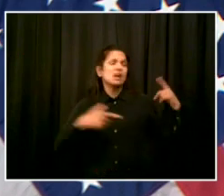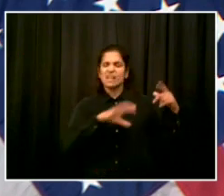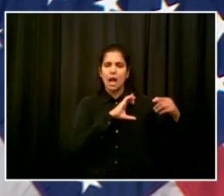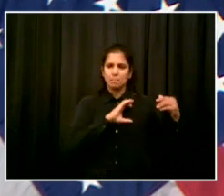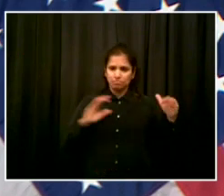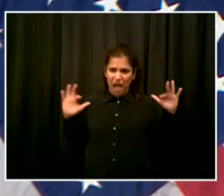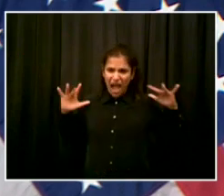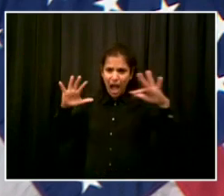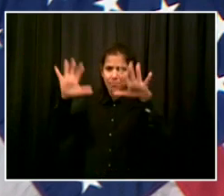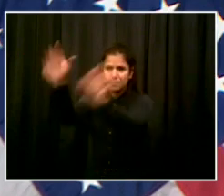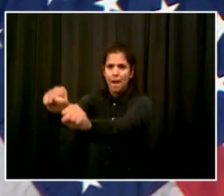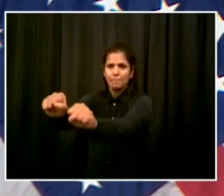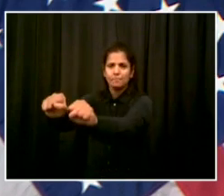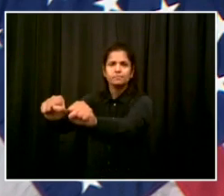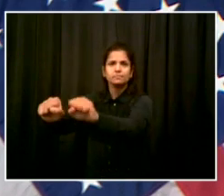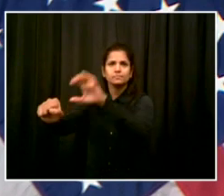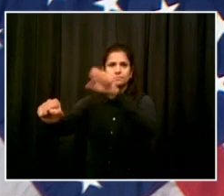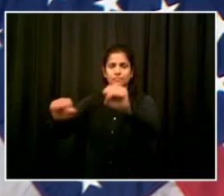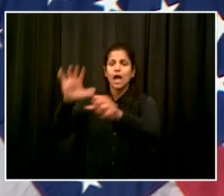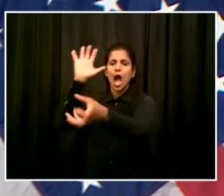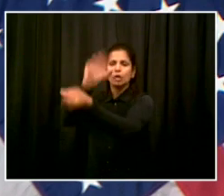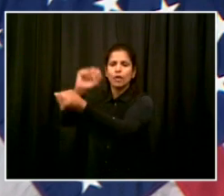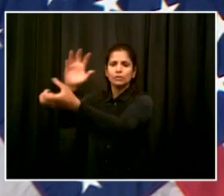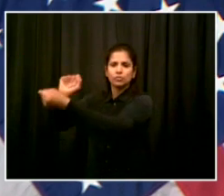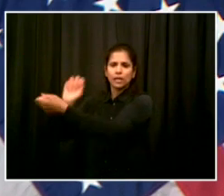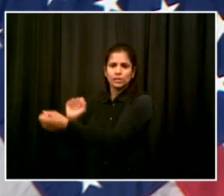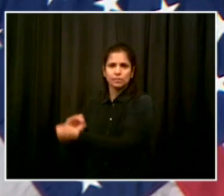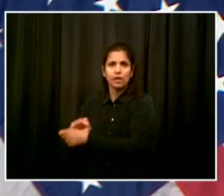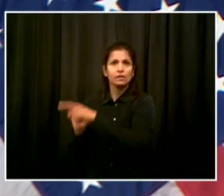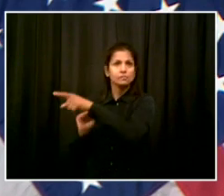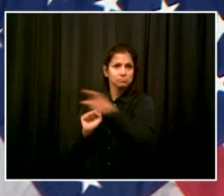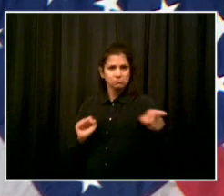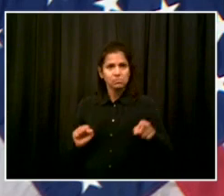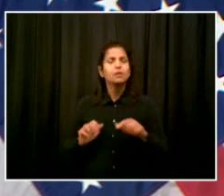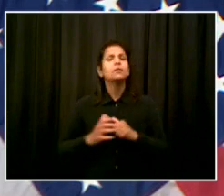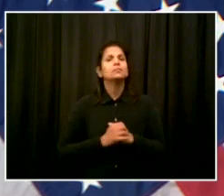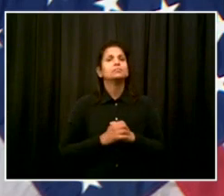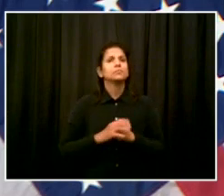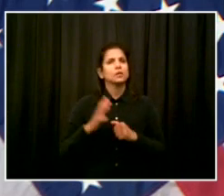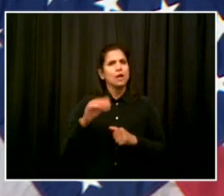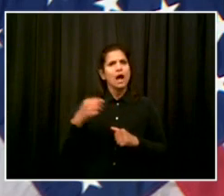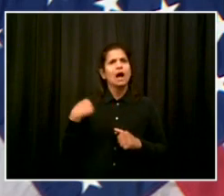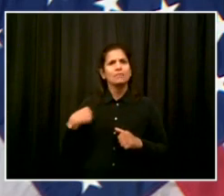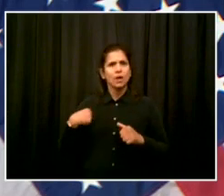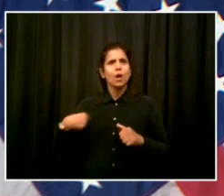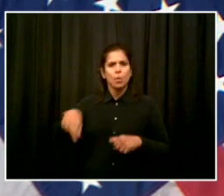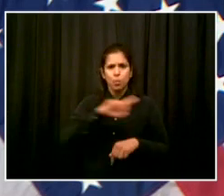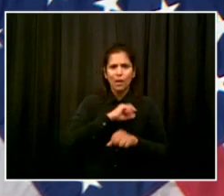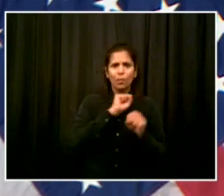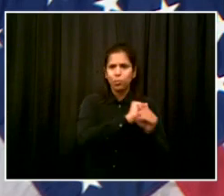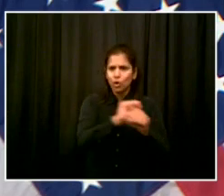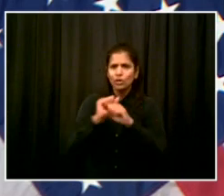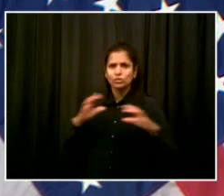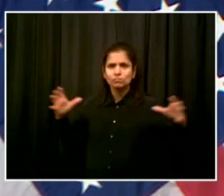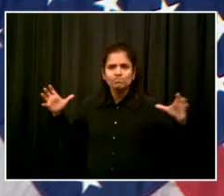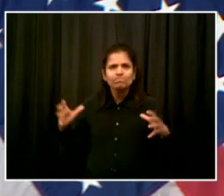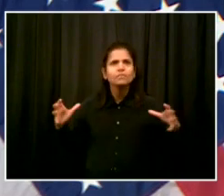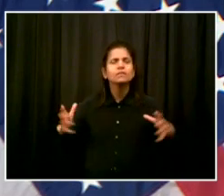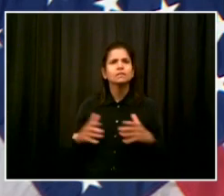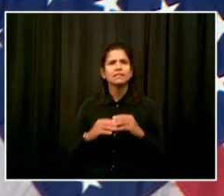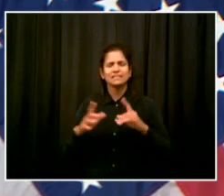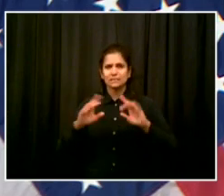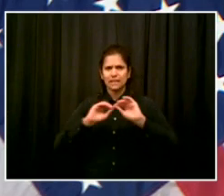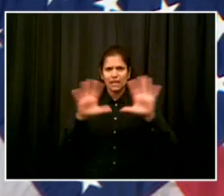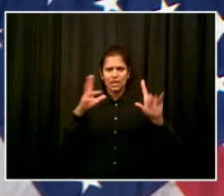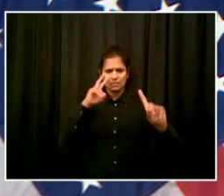with community, with all partners and stakeholders working together, and with crystal clear deployment and